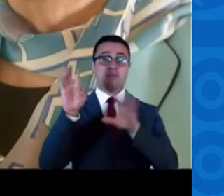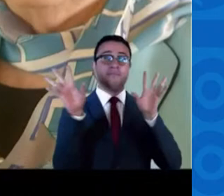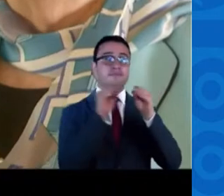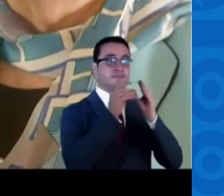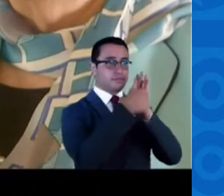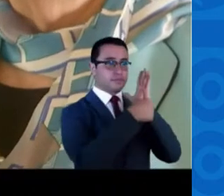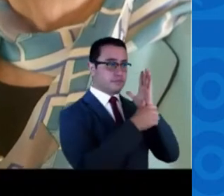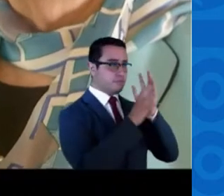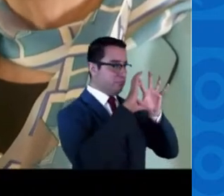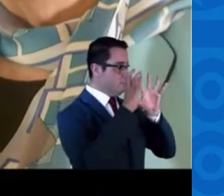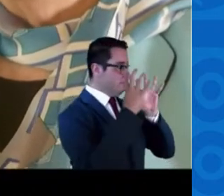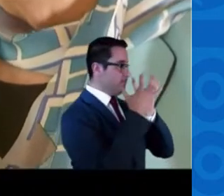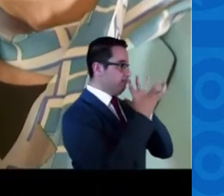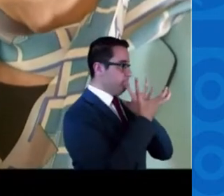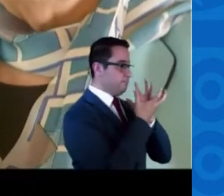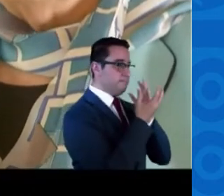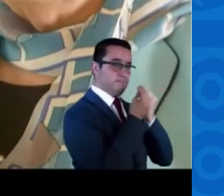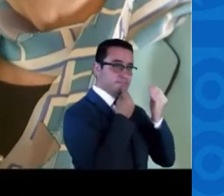the